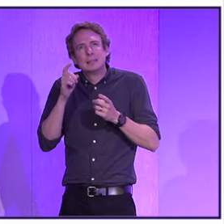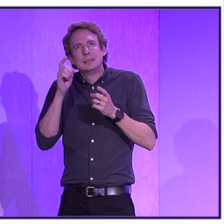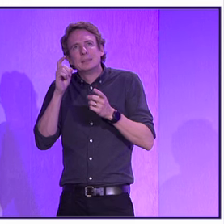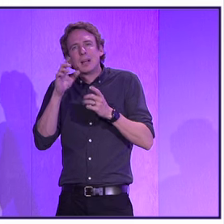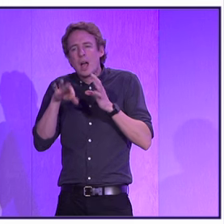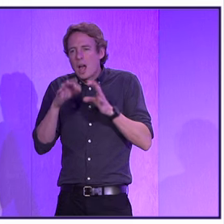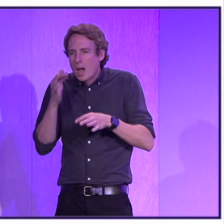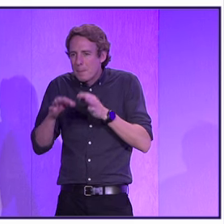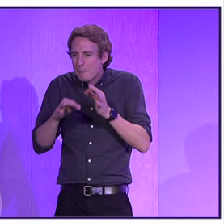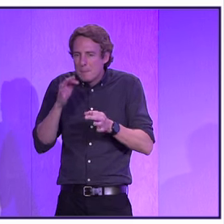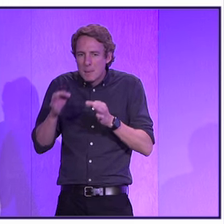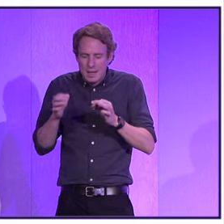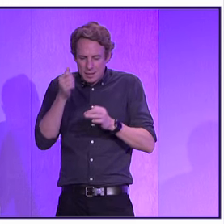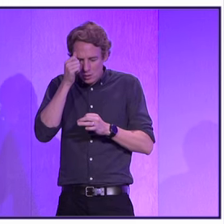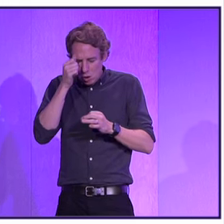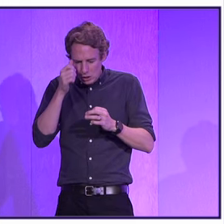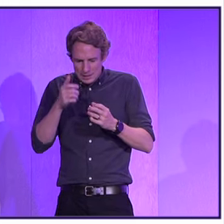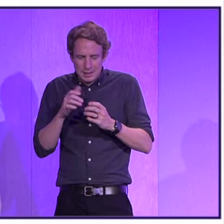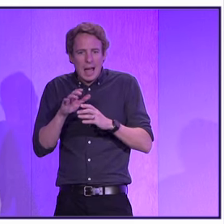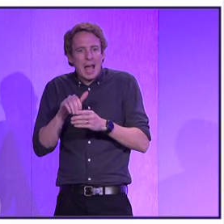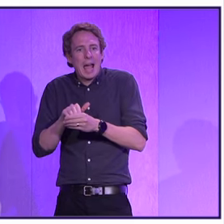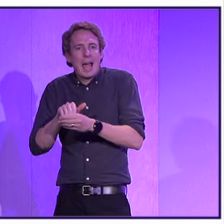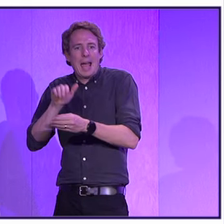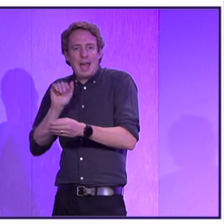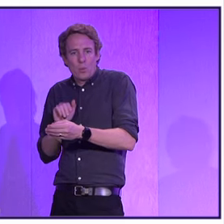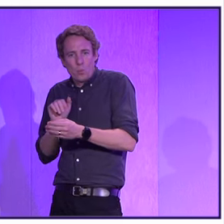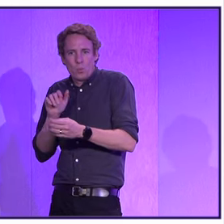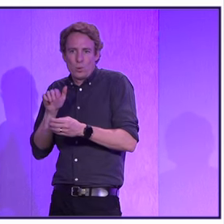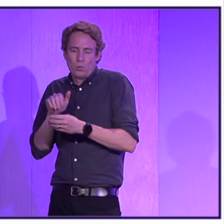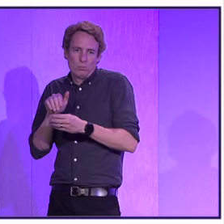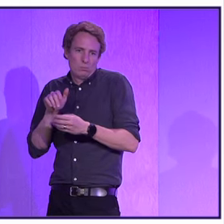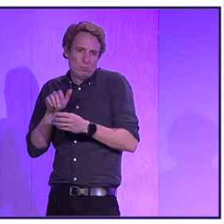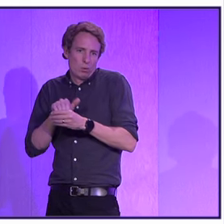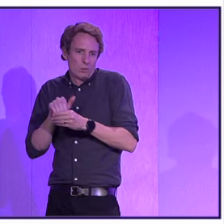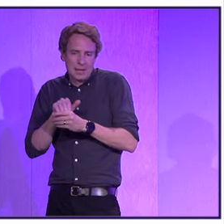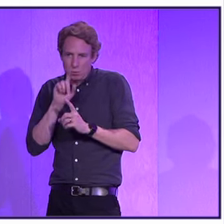decontextualise the knowledge that's created from the situation where it's happening.